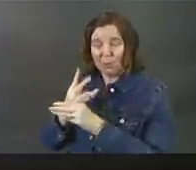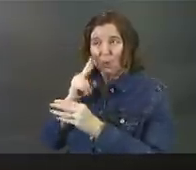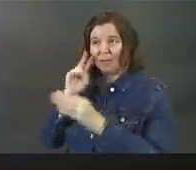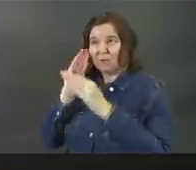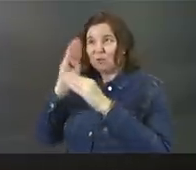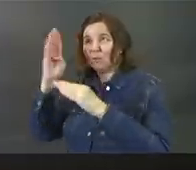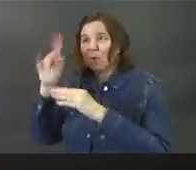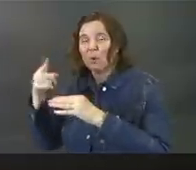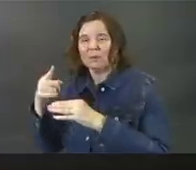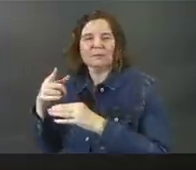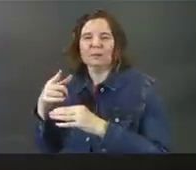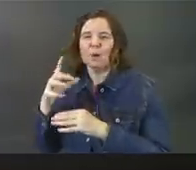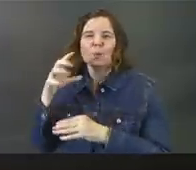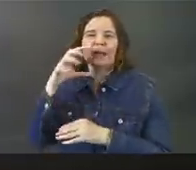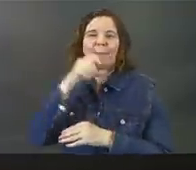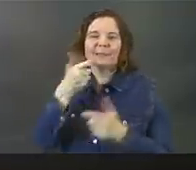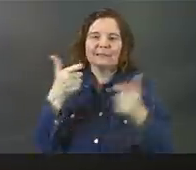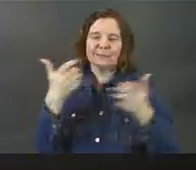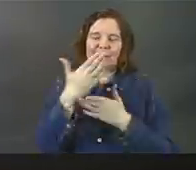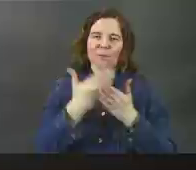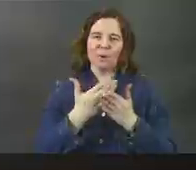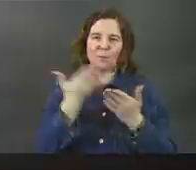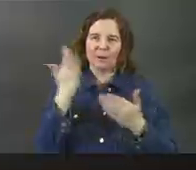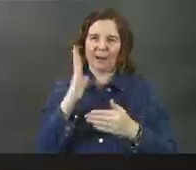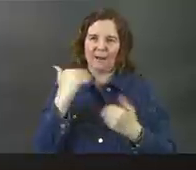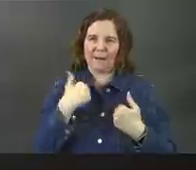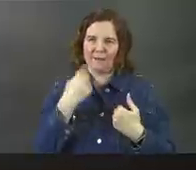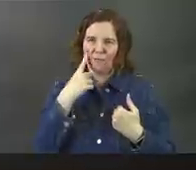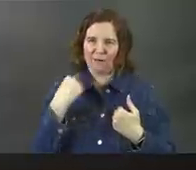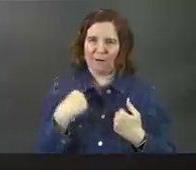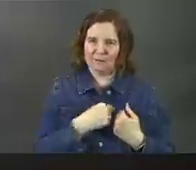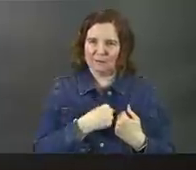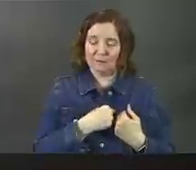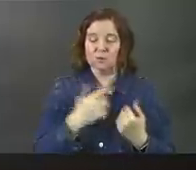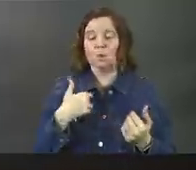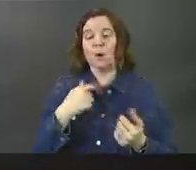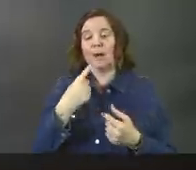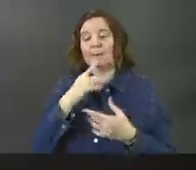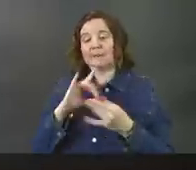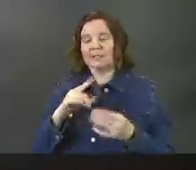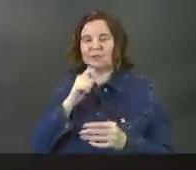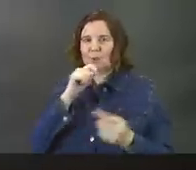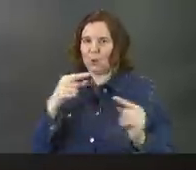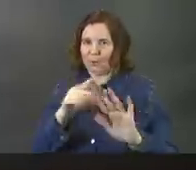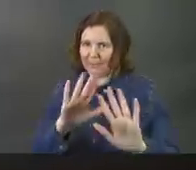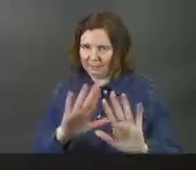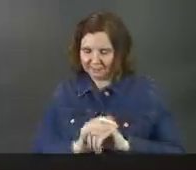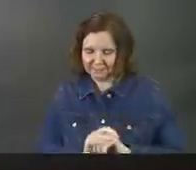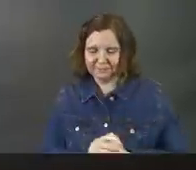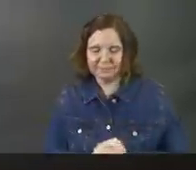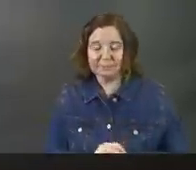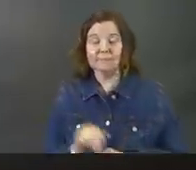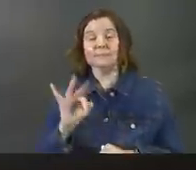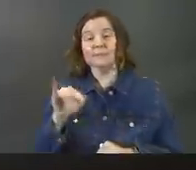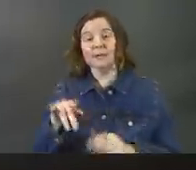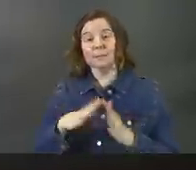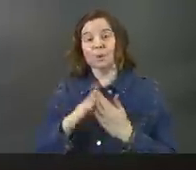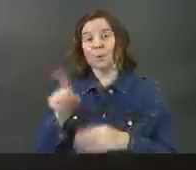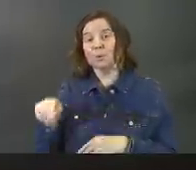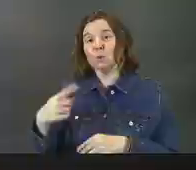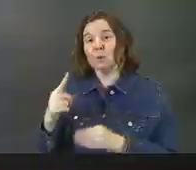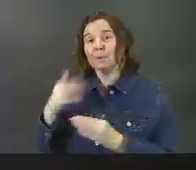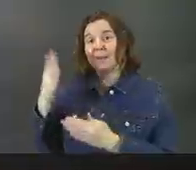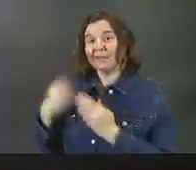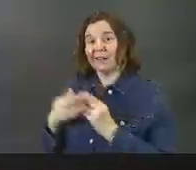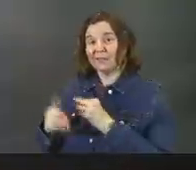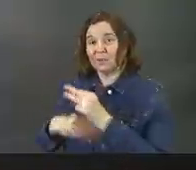the future, we miss a huge portion of what God has for us. So I'm going to say this, don't hurt me. If this book was only